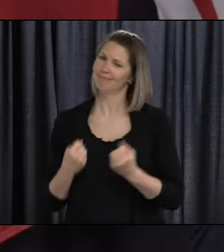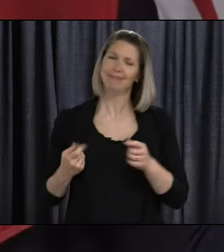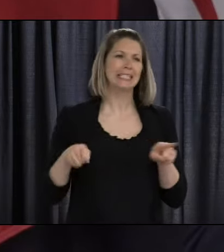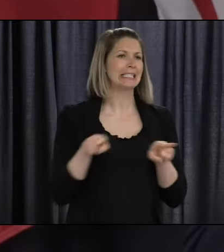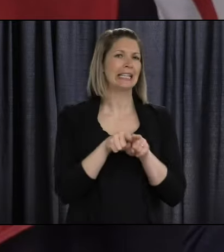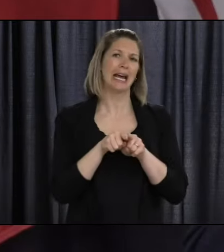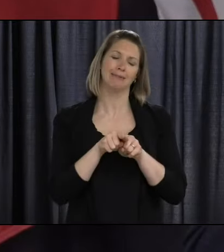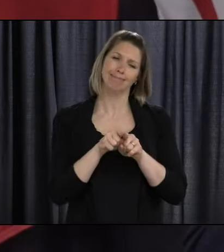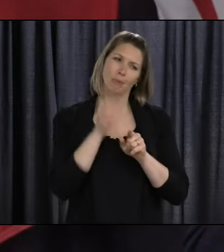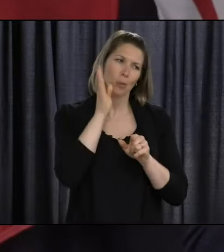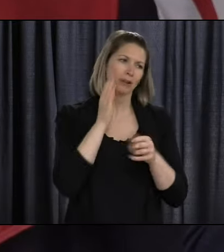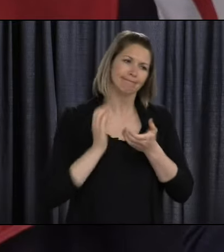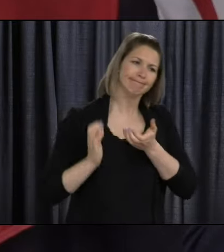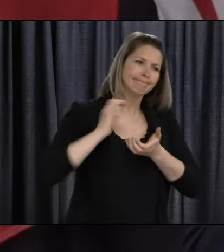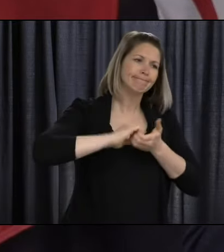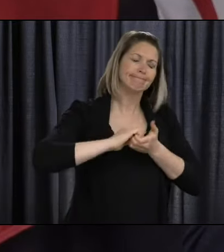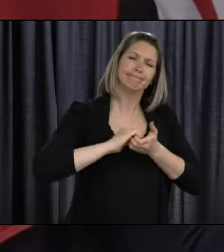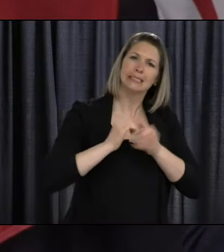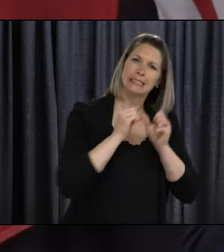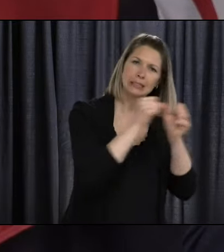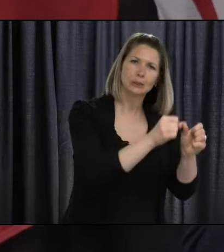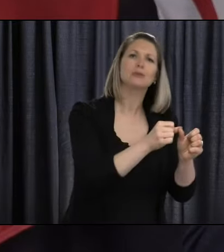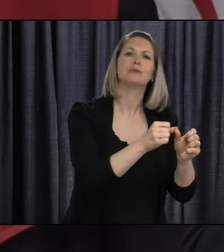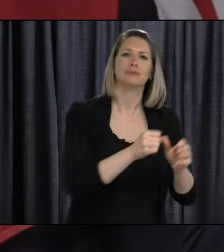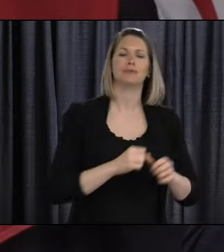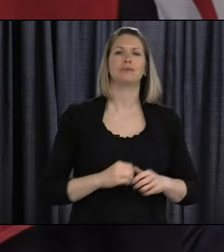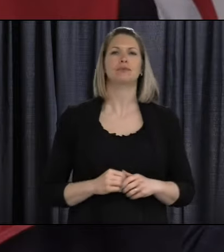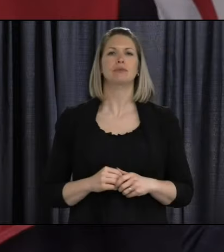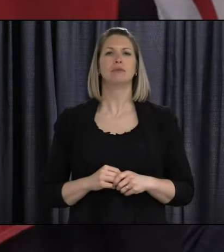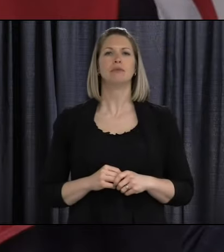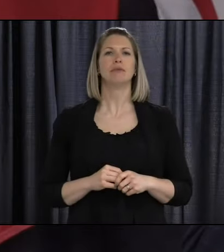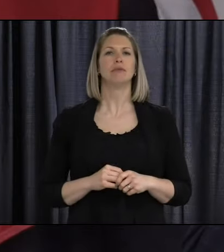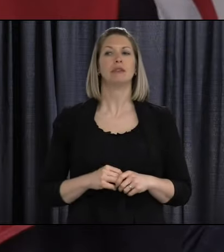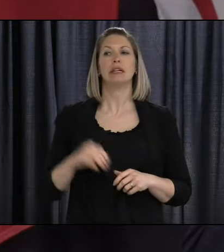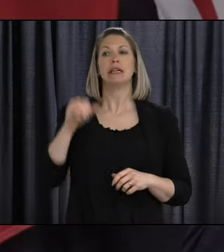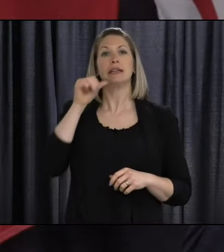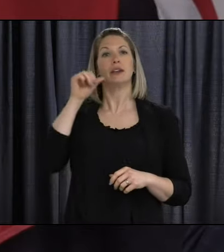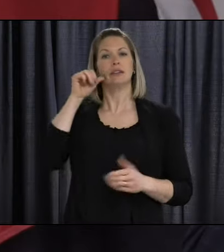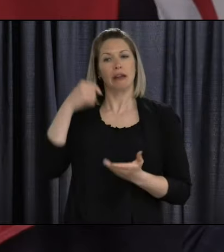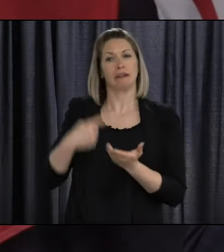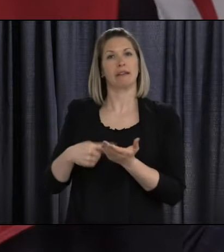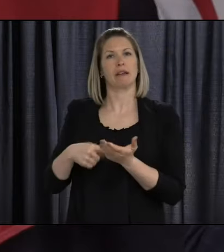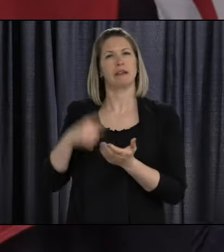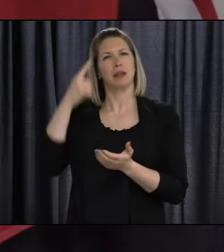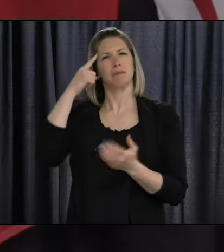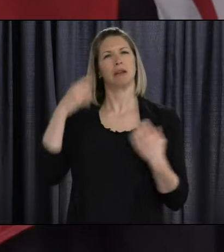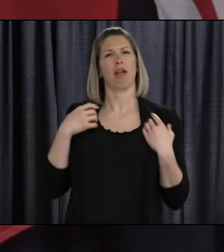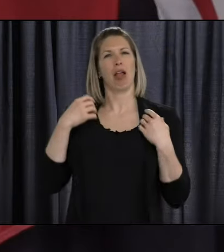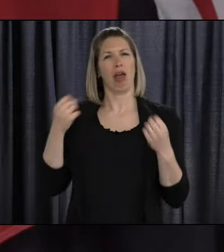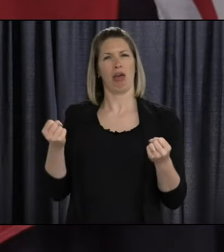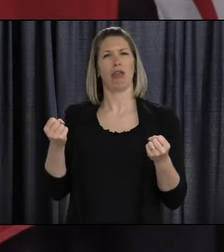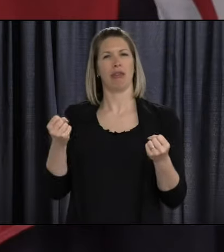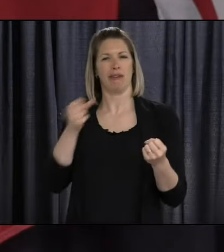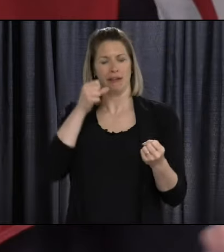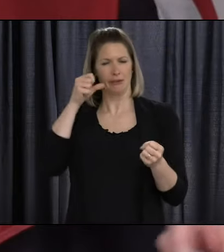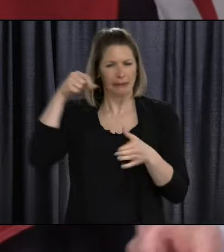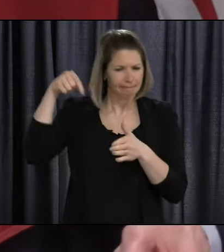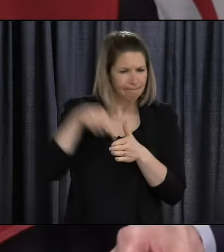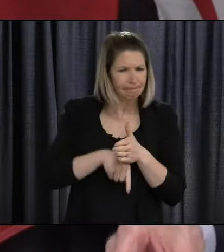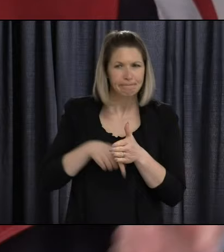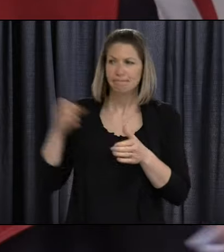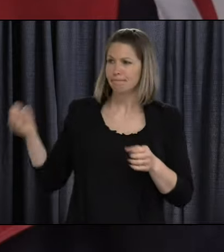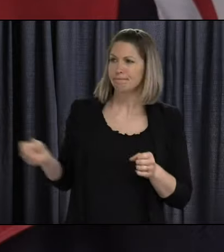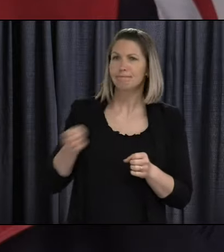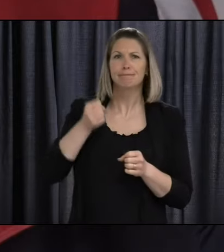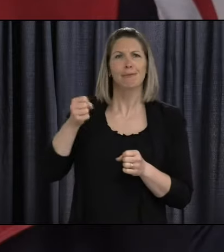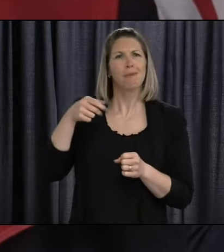time. We spent yesterday a fair amount of time talking about mental health, as this is Mental Health Week, and the supports that we have put